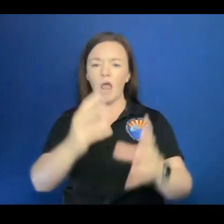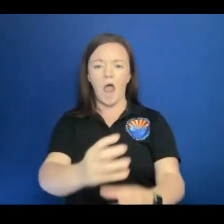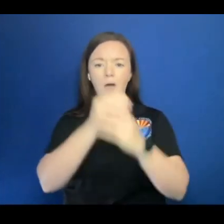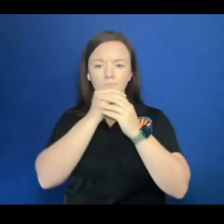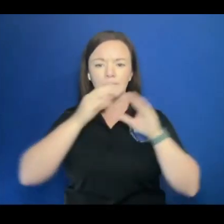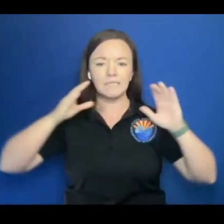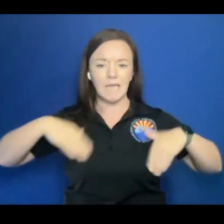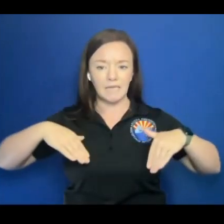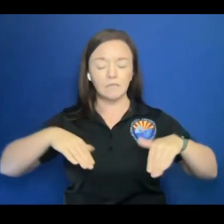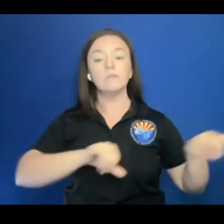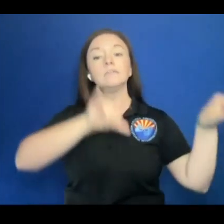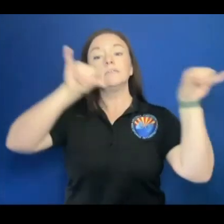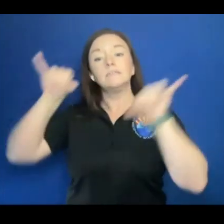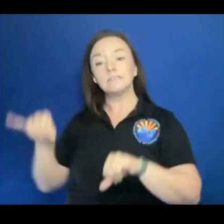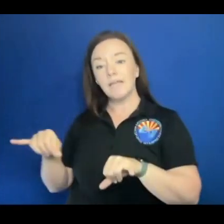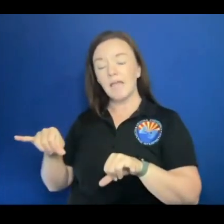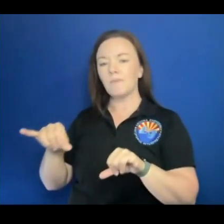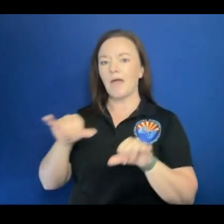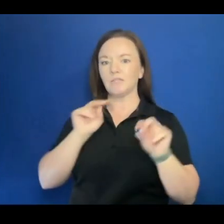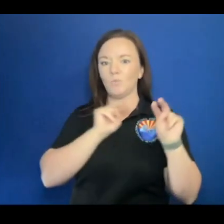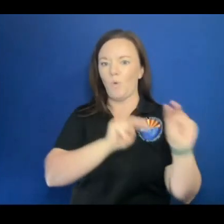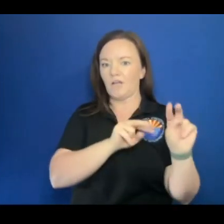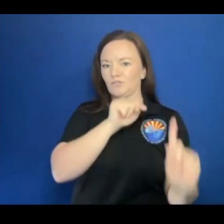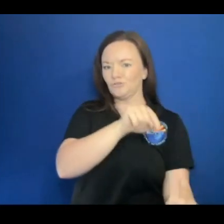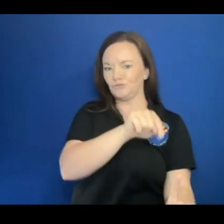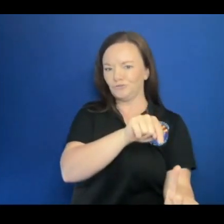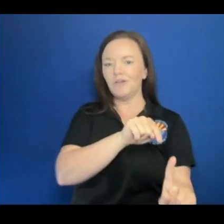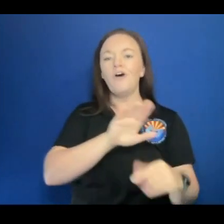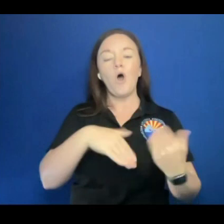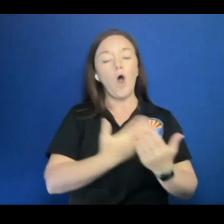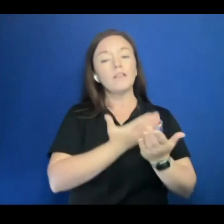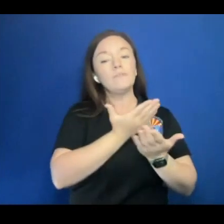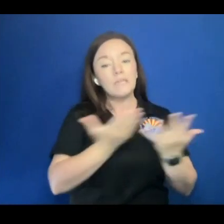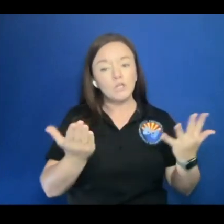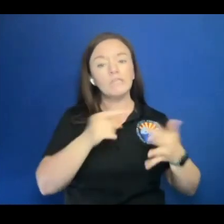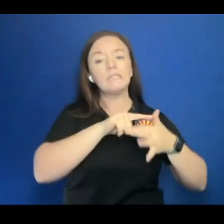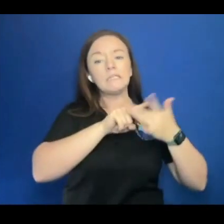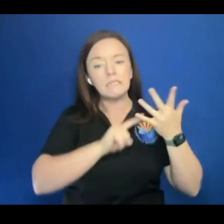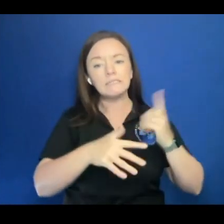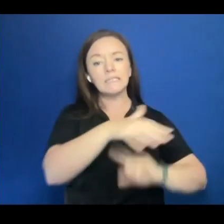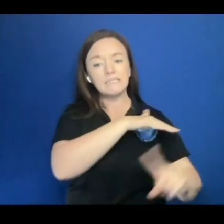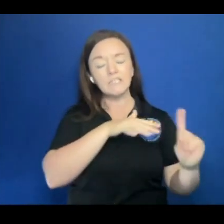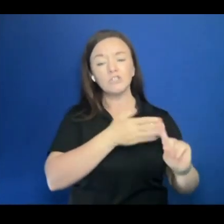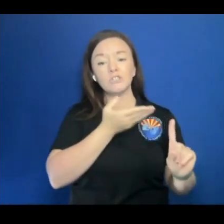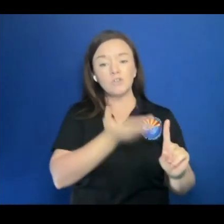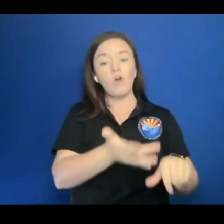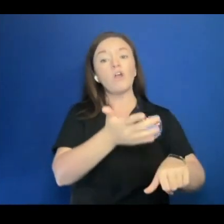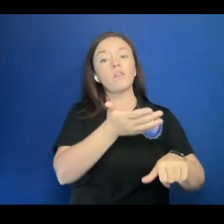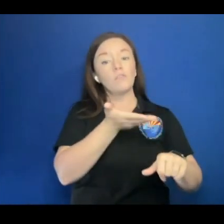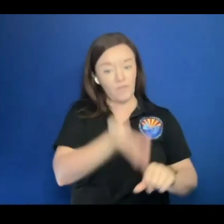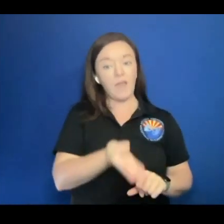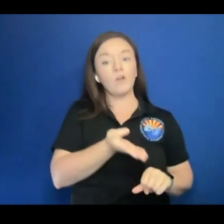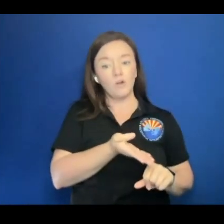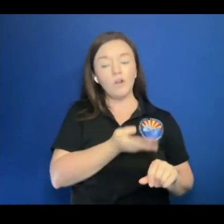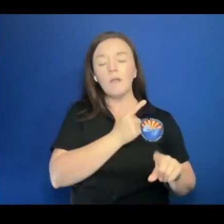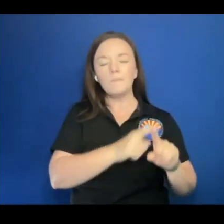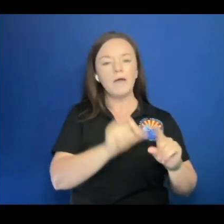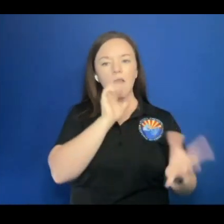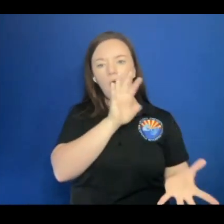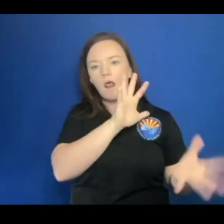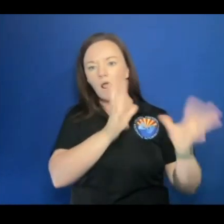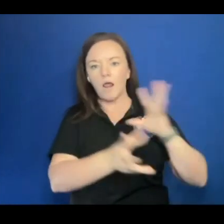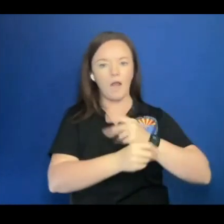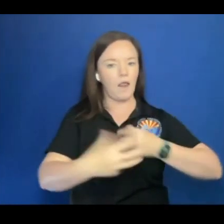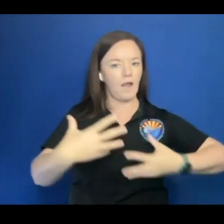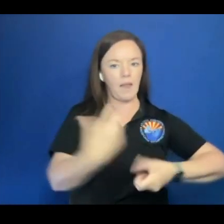watch. All the ingredients have come together or are there, but have not been put together yet. Flash flood warning